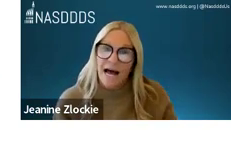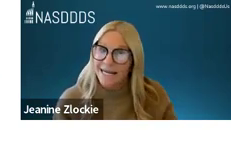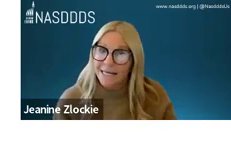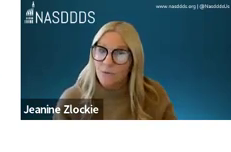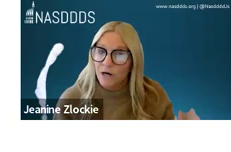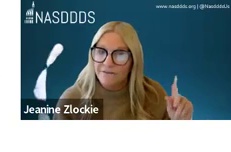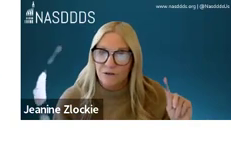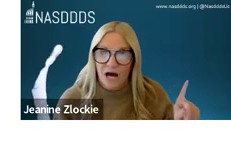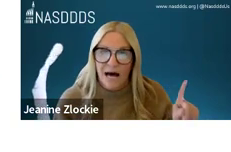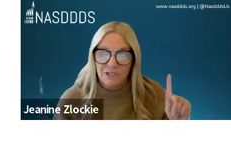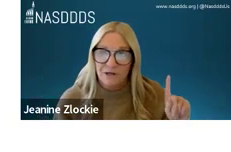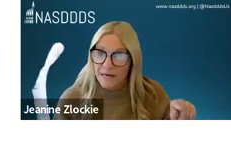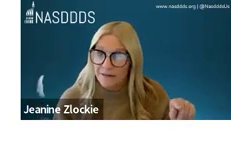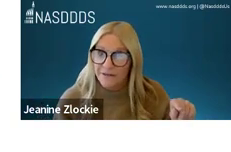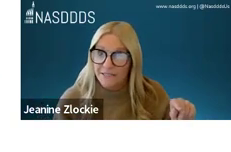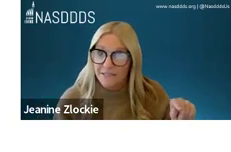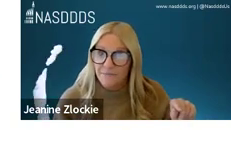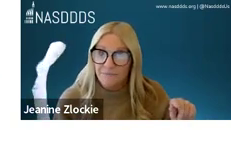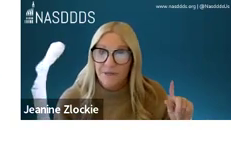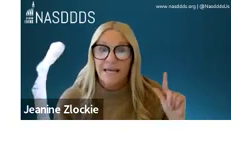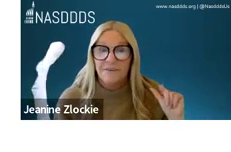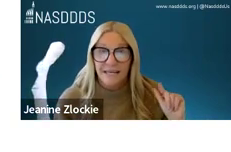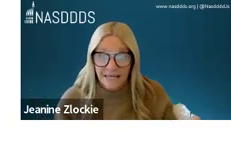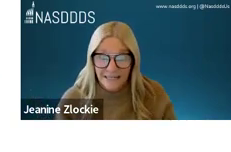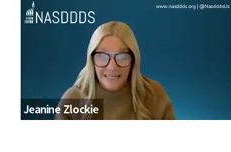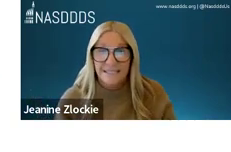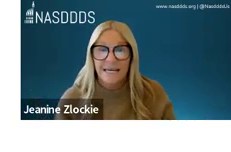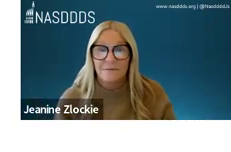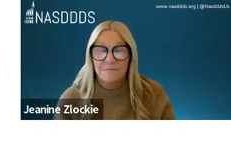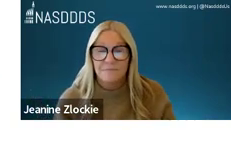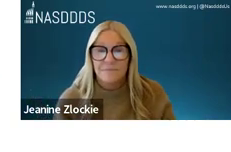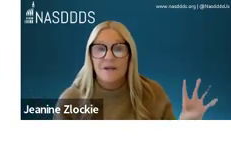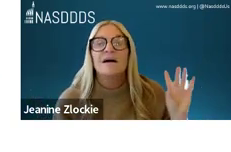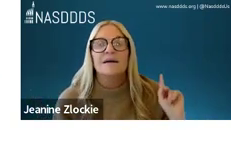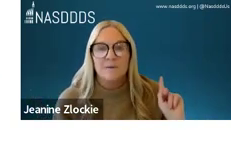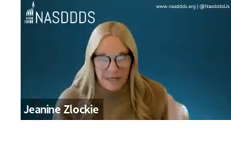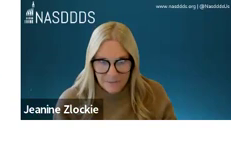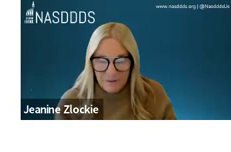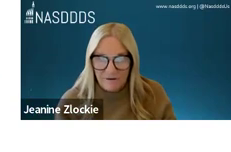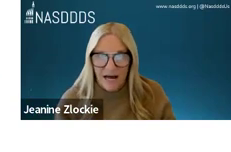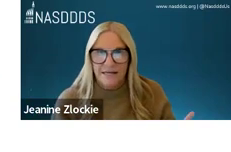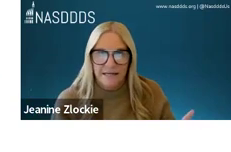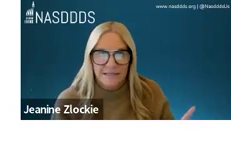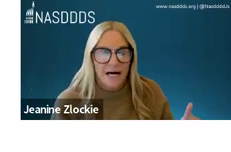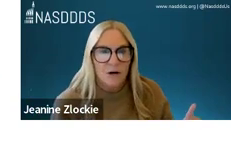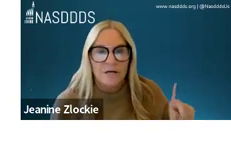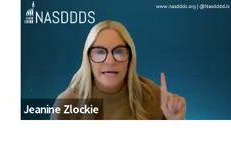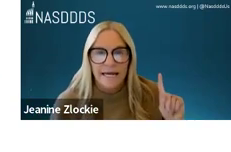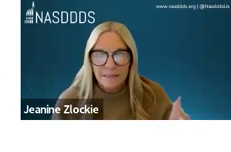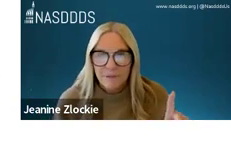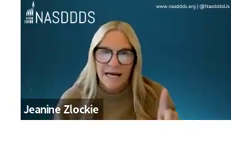isn't providing one of those optional benefits, if a kid needs it, it must be provided.